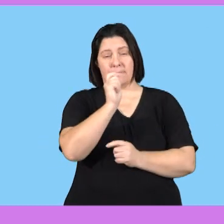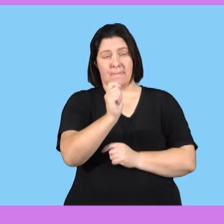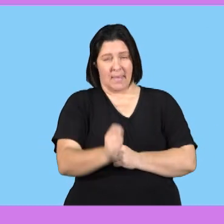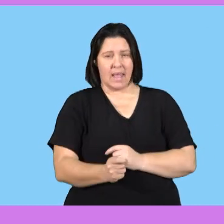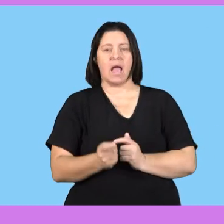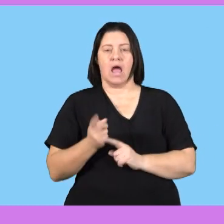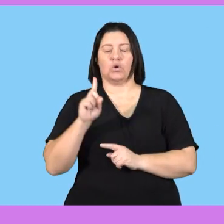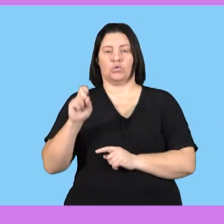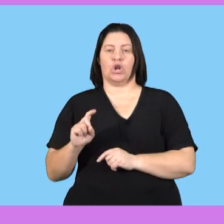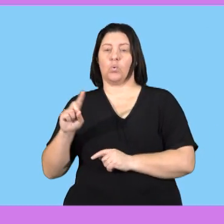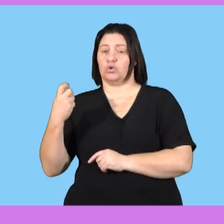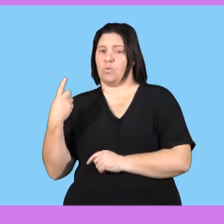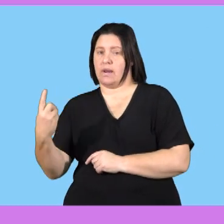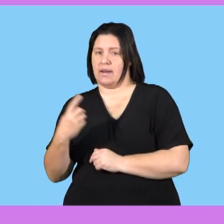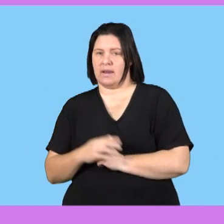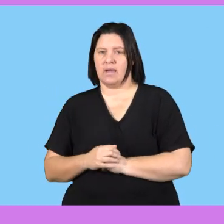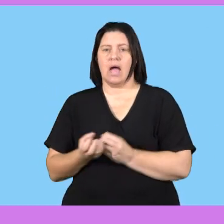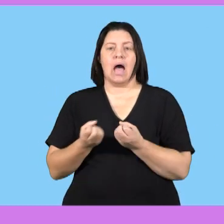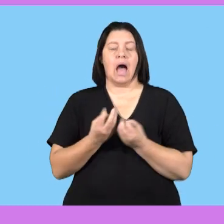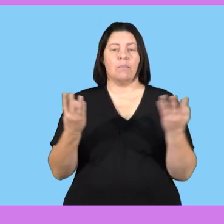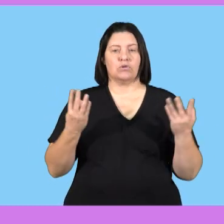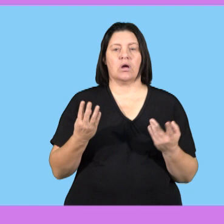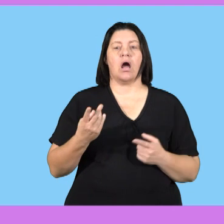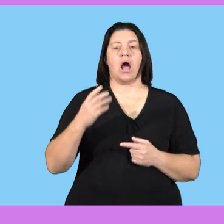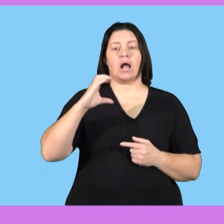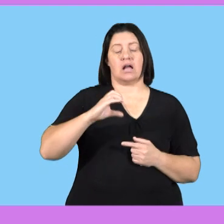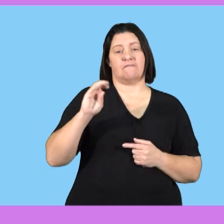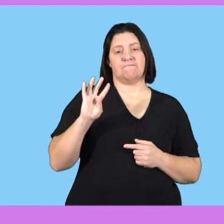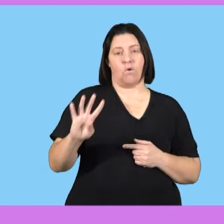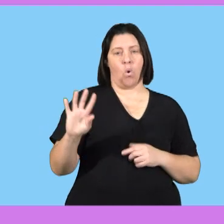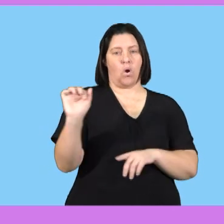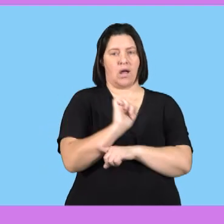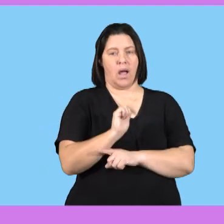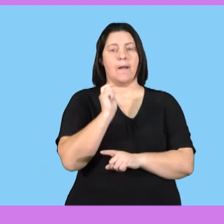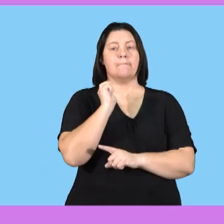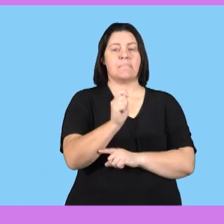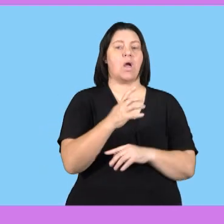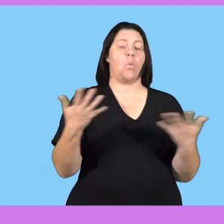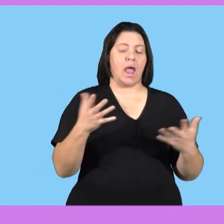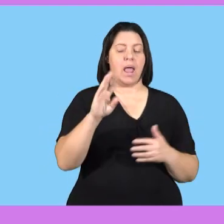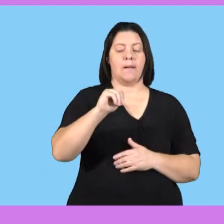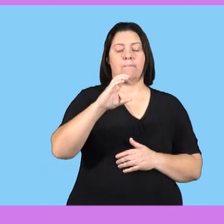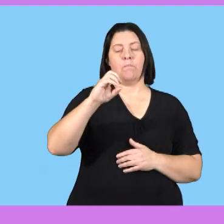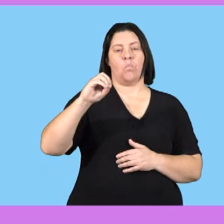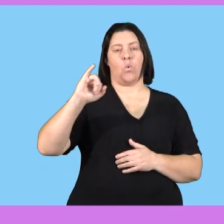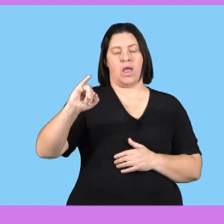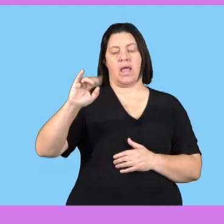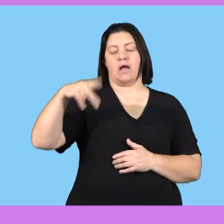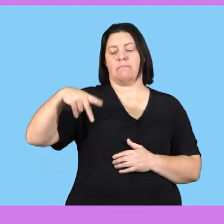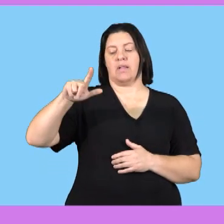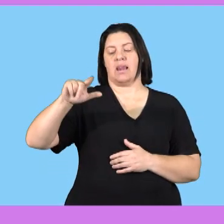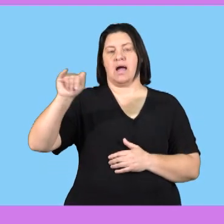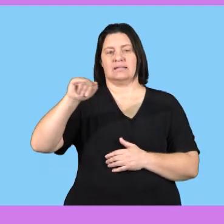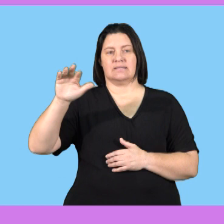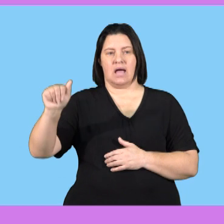questions that follow. Question number 1. How much would a class 4 vehicle pay at Moe Plaza? So what